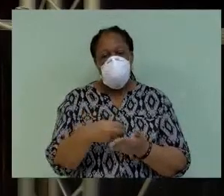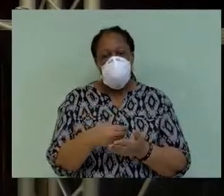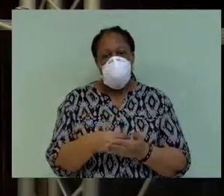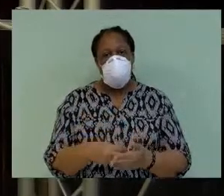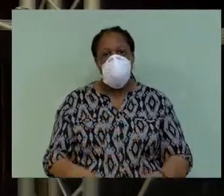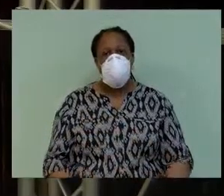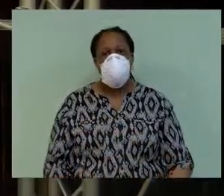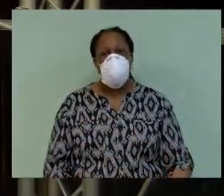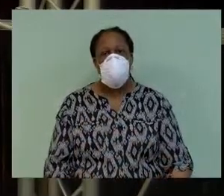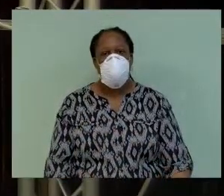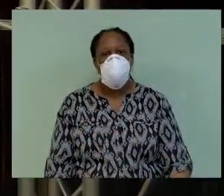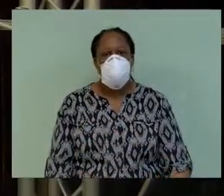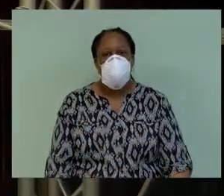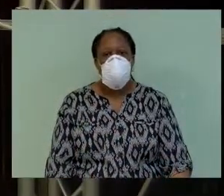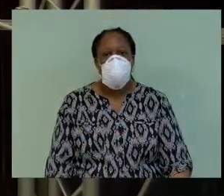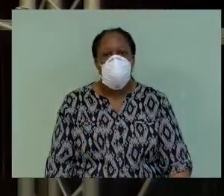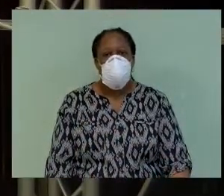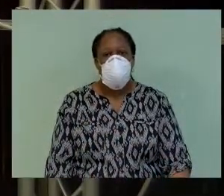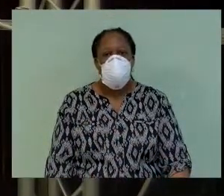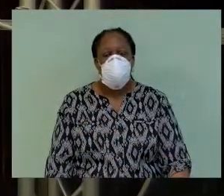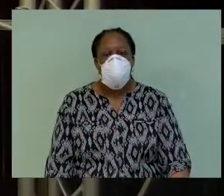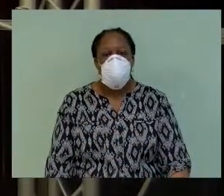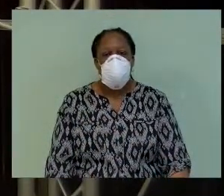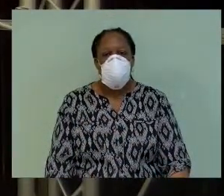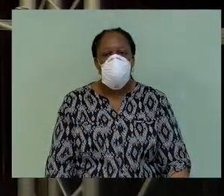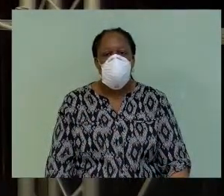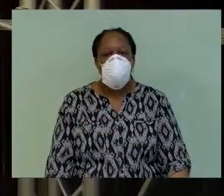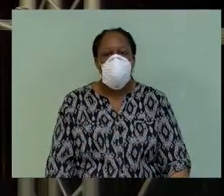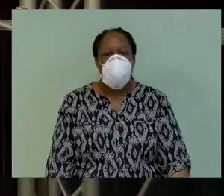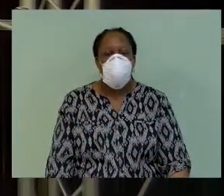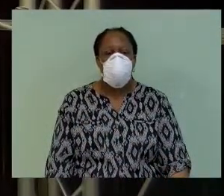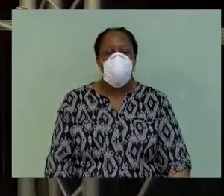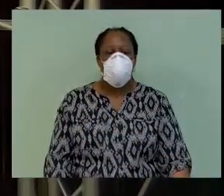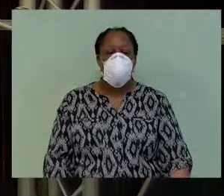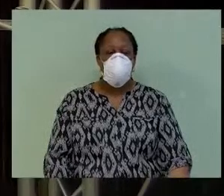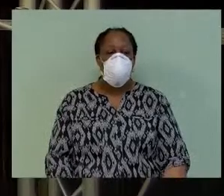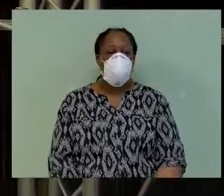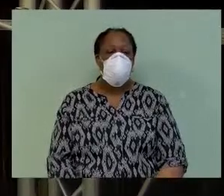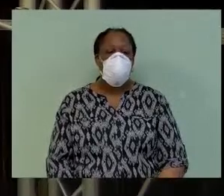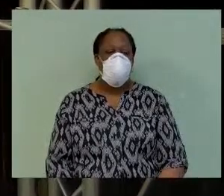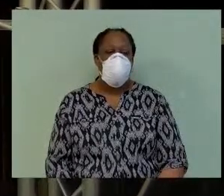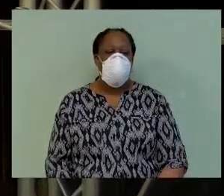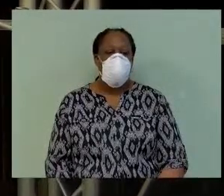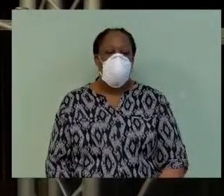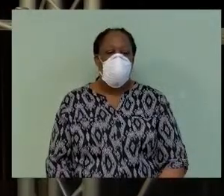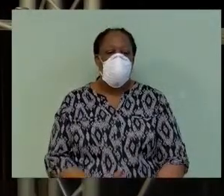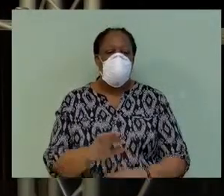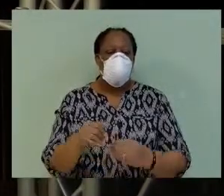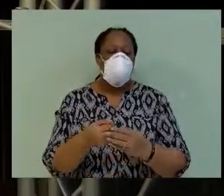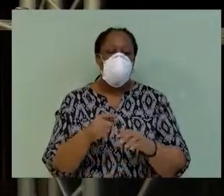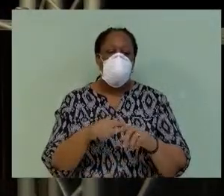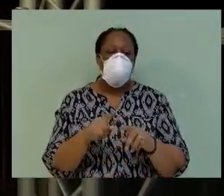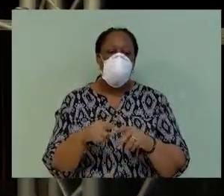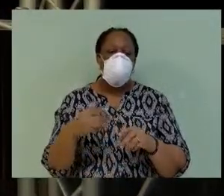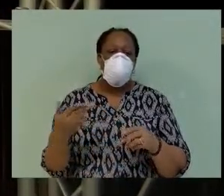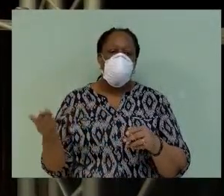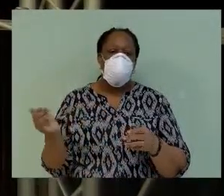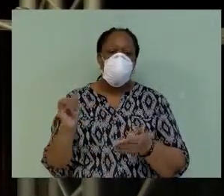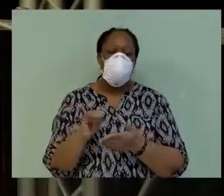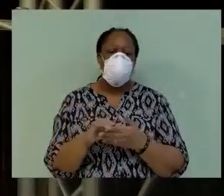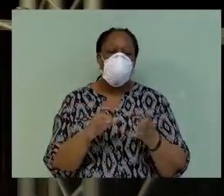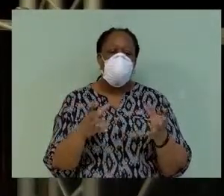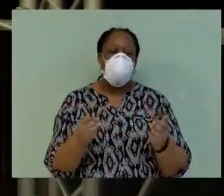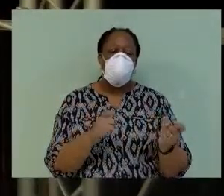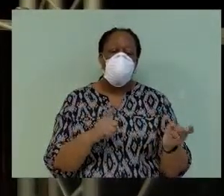recordance is given, it will be prepared by the attorney or by the court clerk if applicable. If